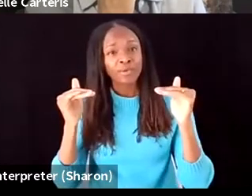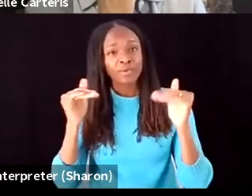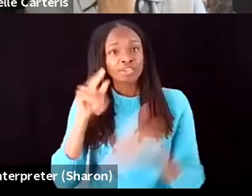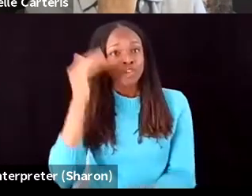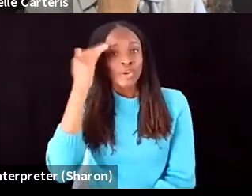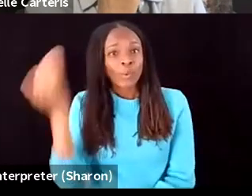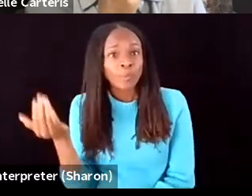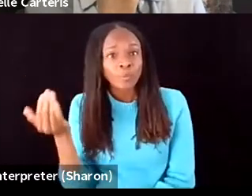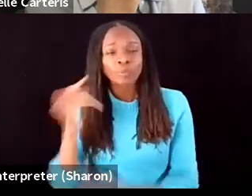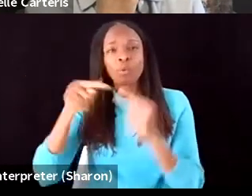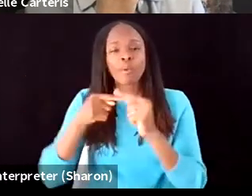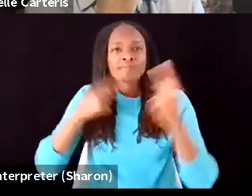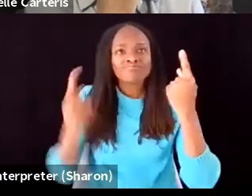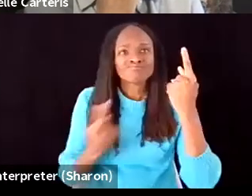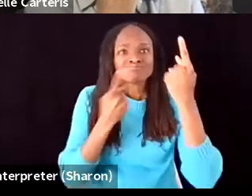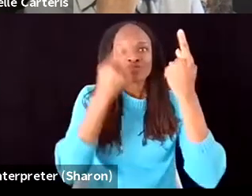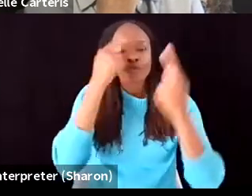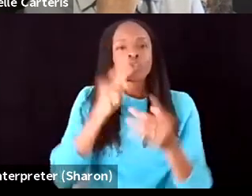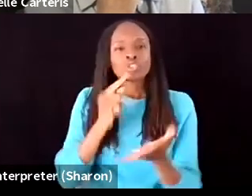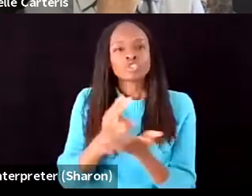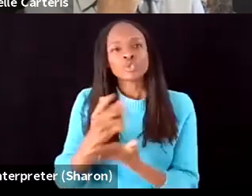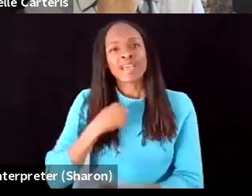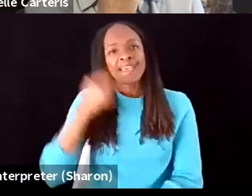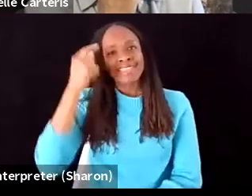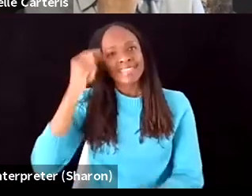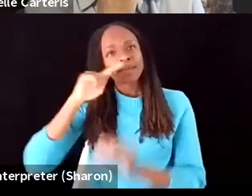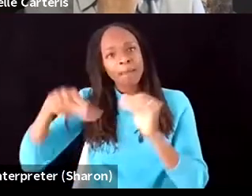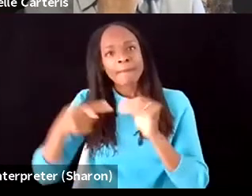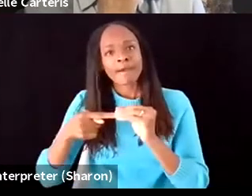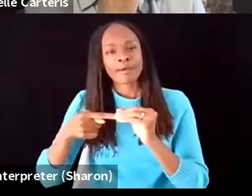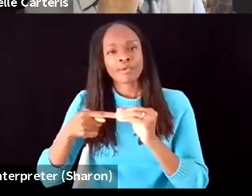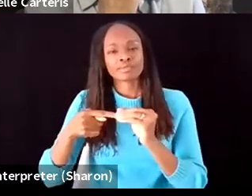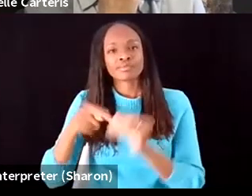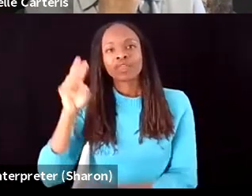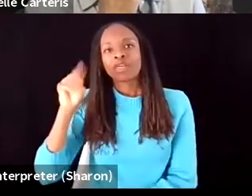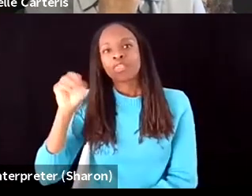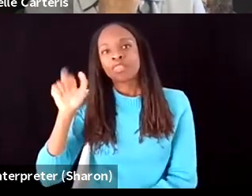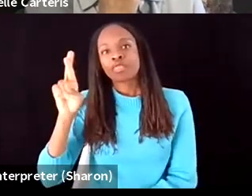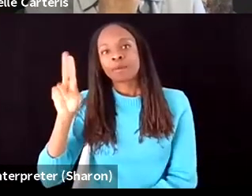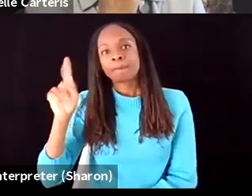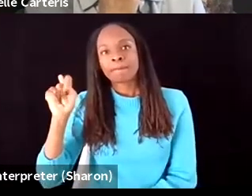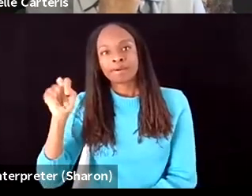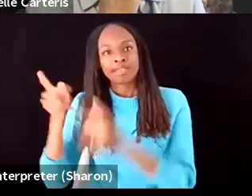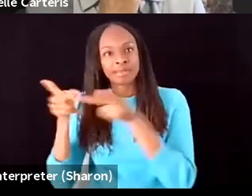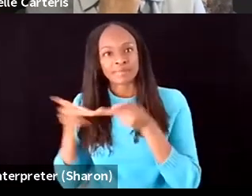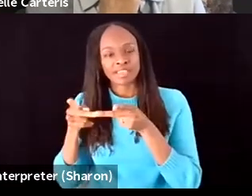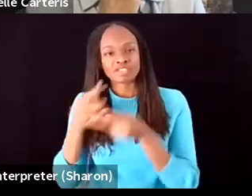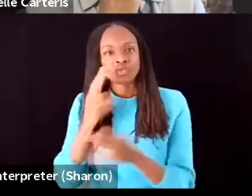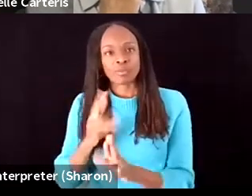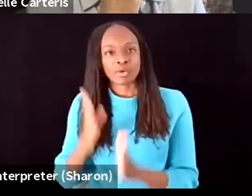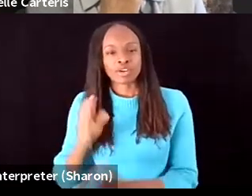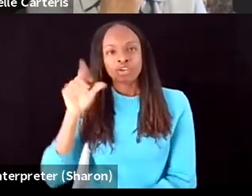when we're striving for truth, I think about the Marketplace reporter, Lewis Wallace, who's